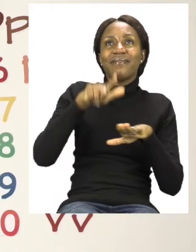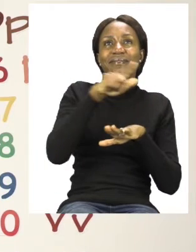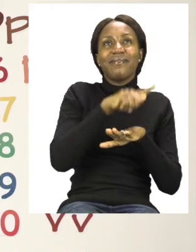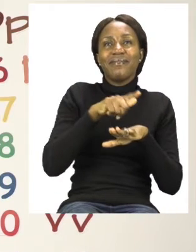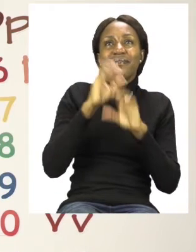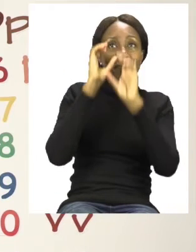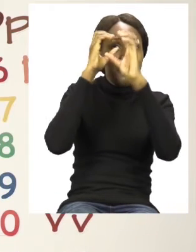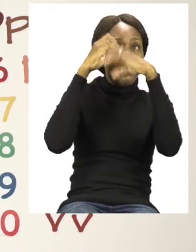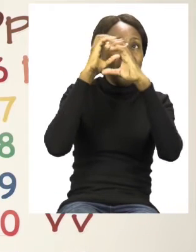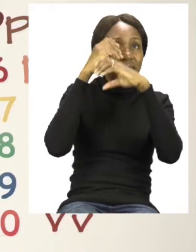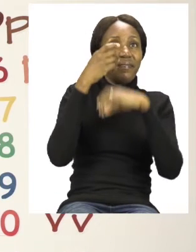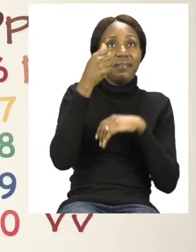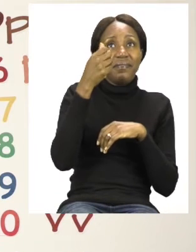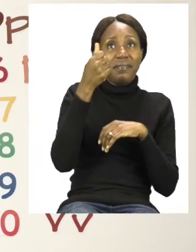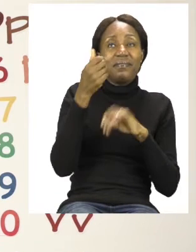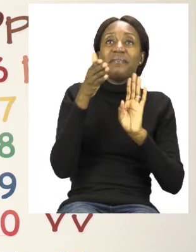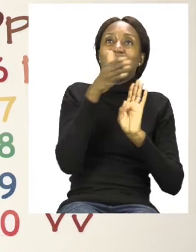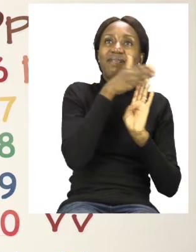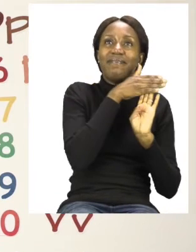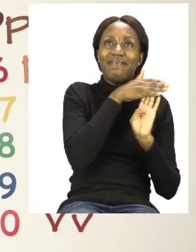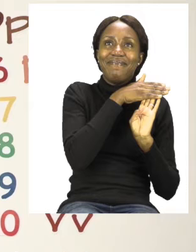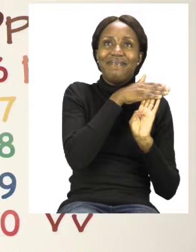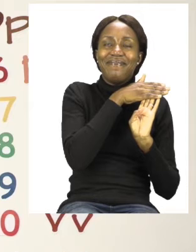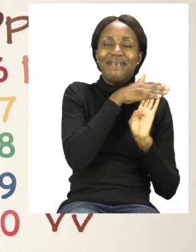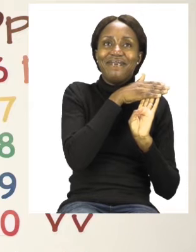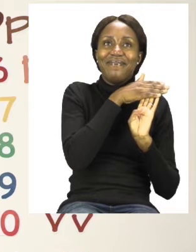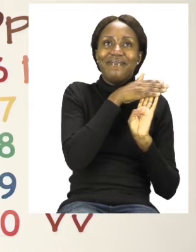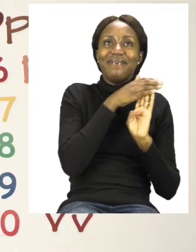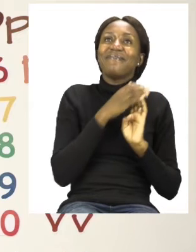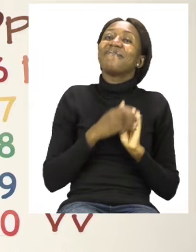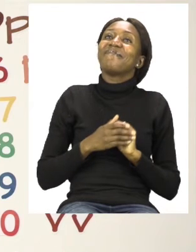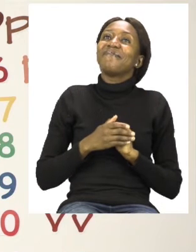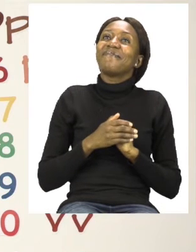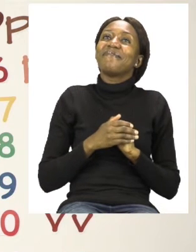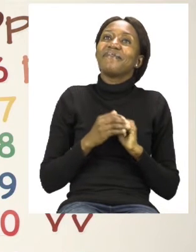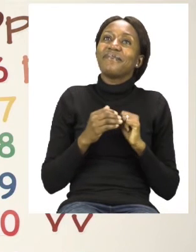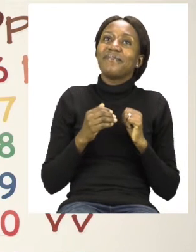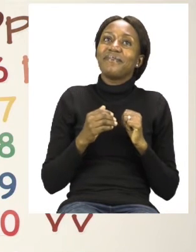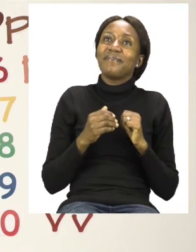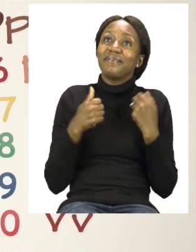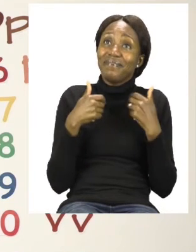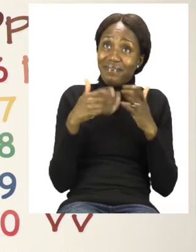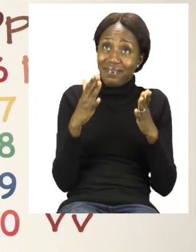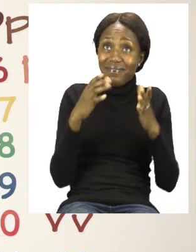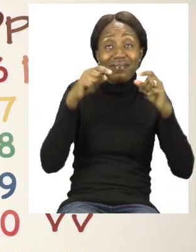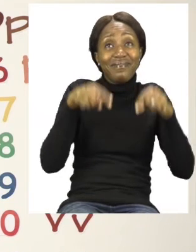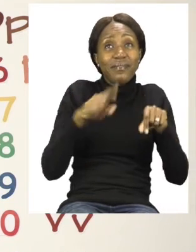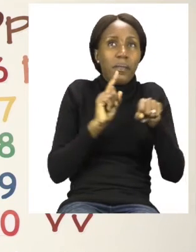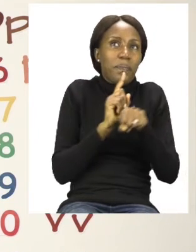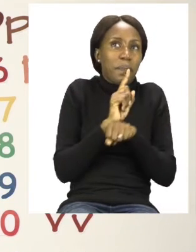media, money and saving. And before we get into any lessons, boys and